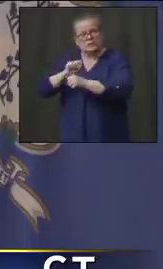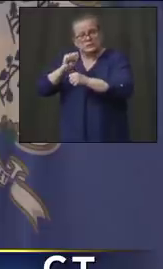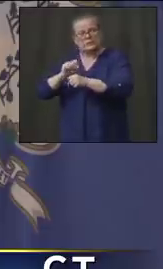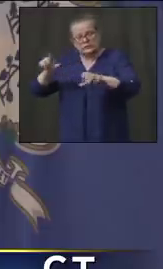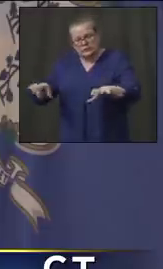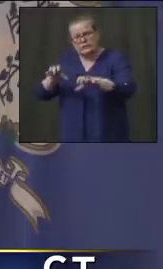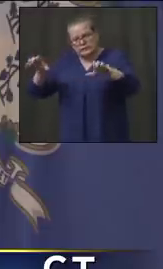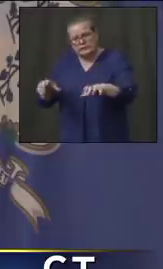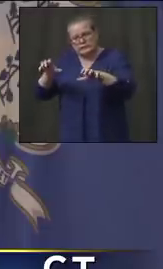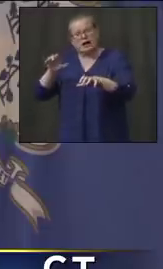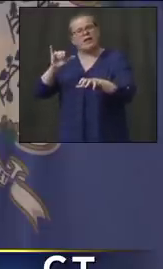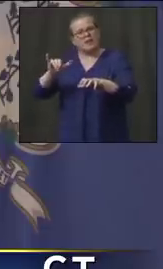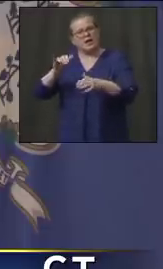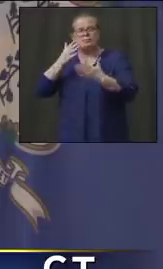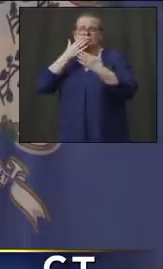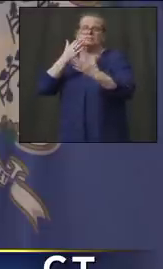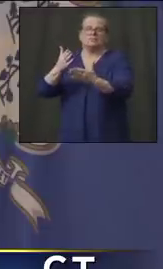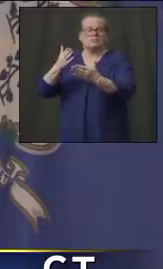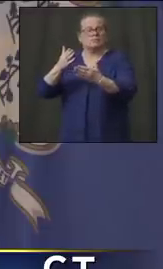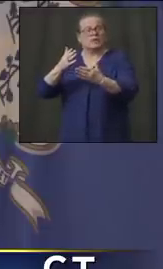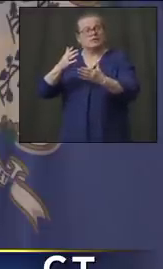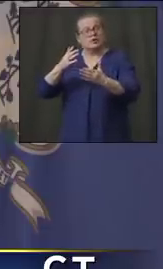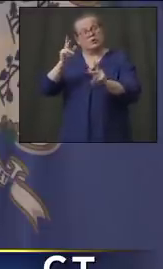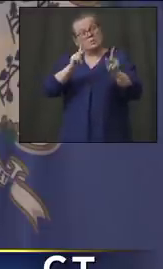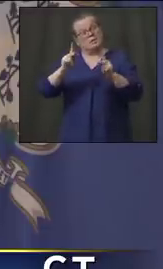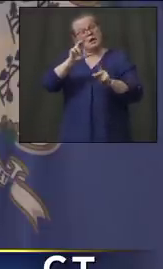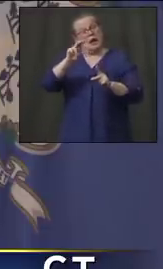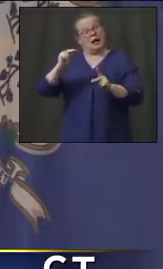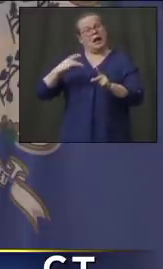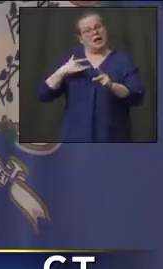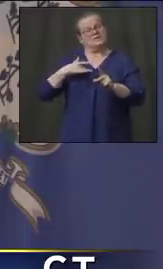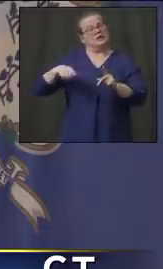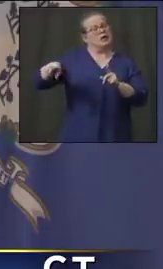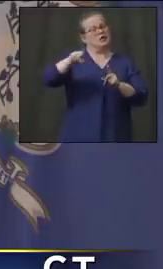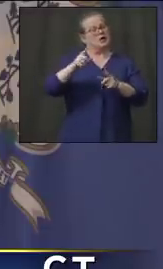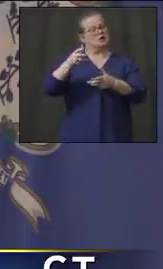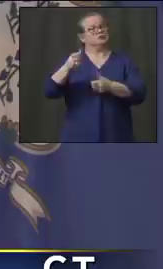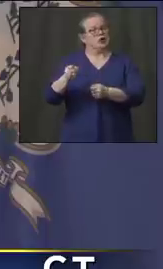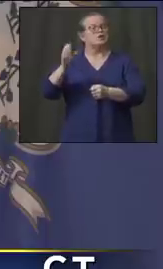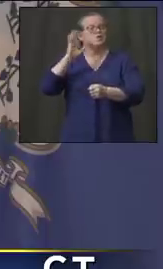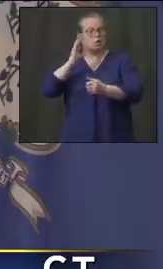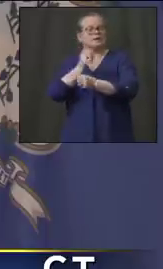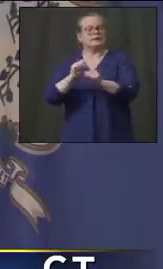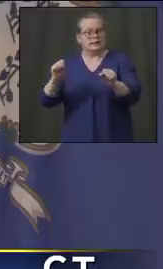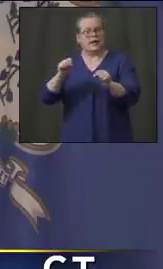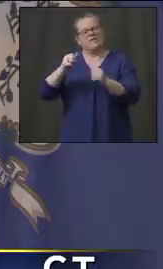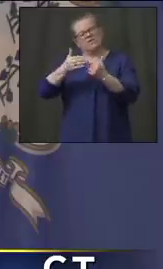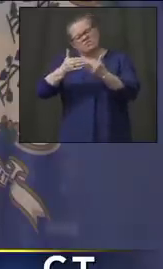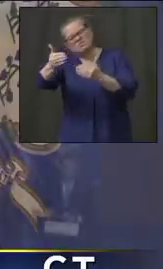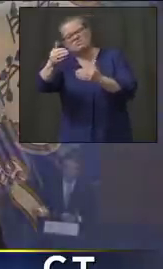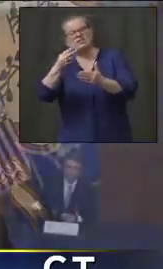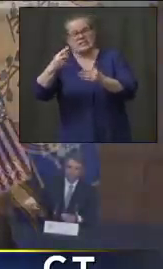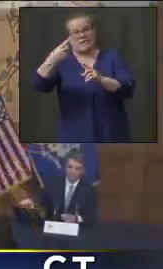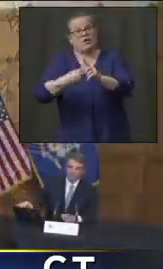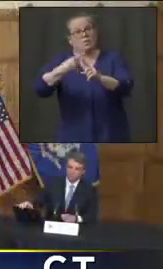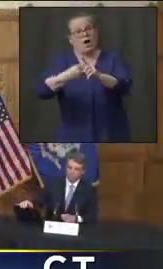we have a good sense that we're going to get through this safely over the next few months, starting May 20th. Thanks, everybody.